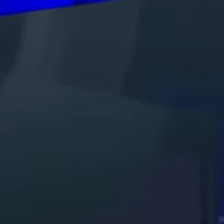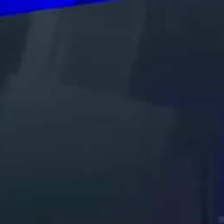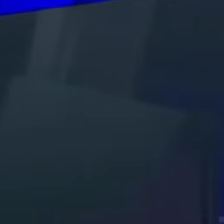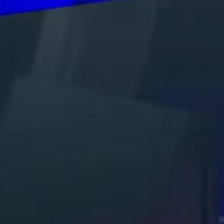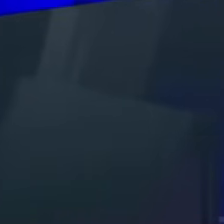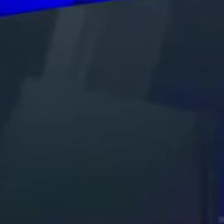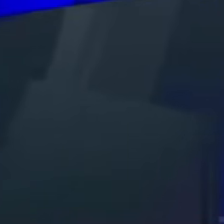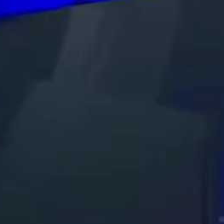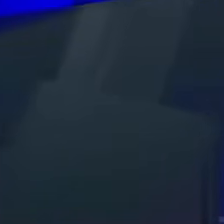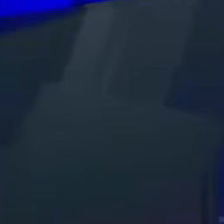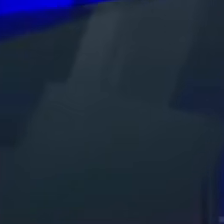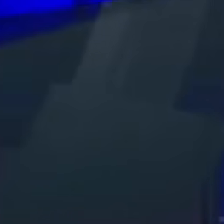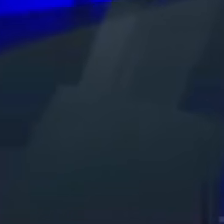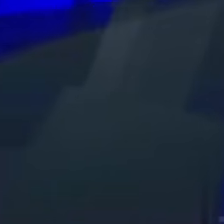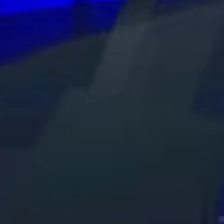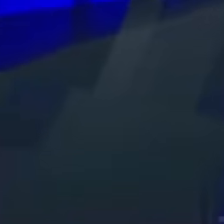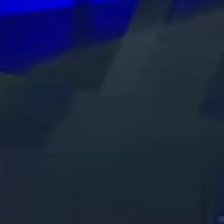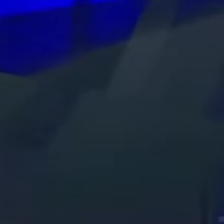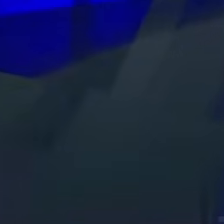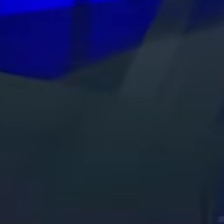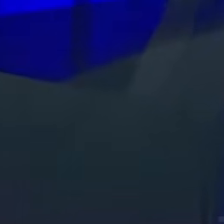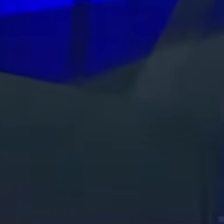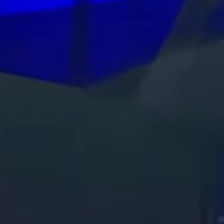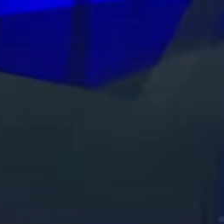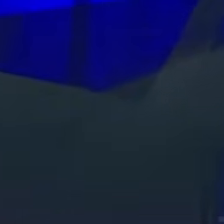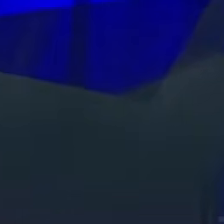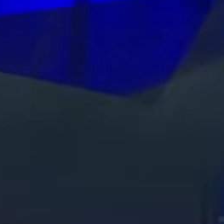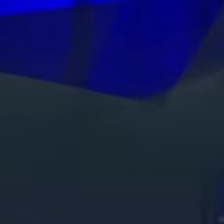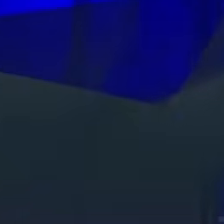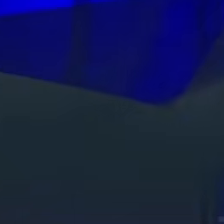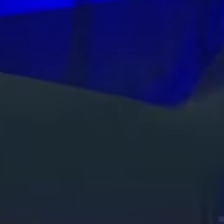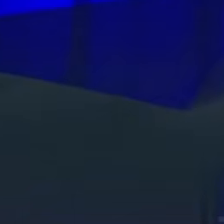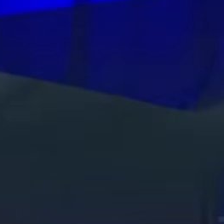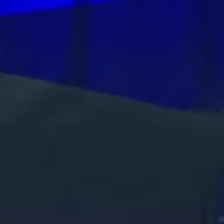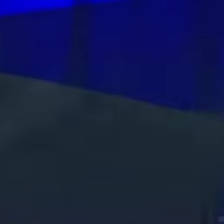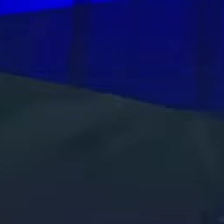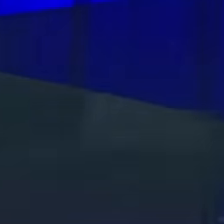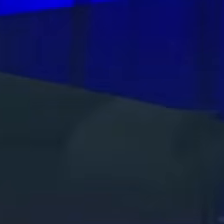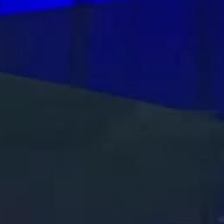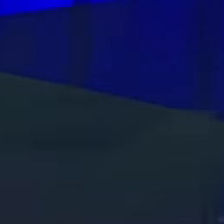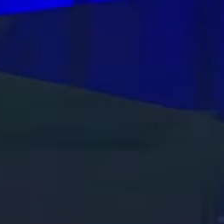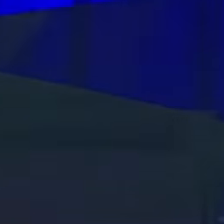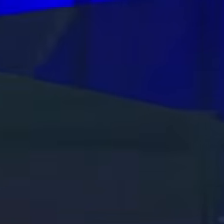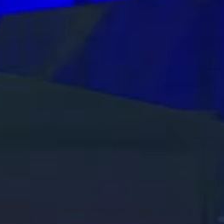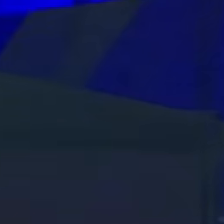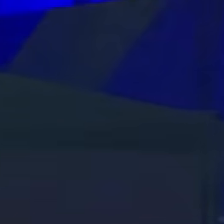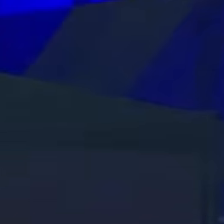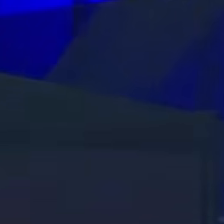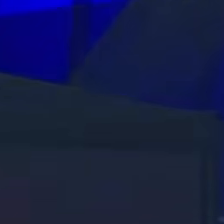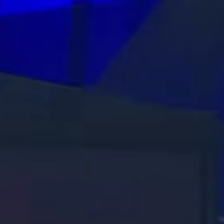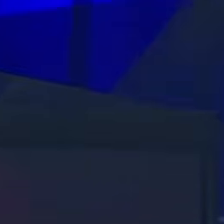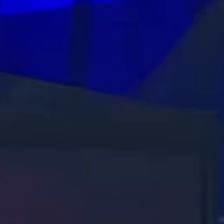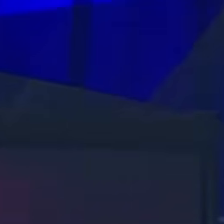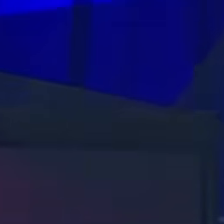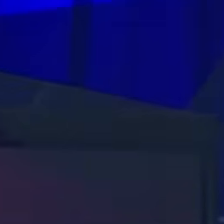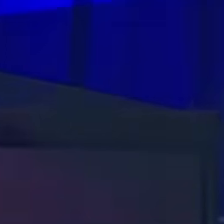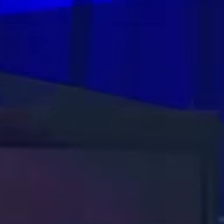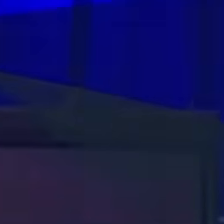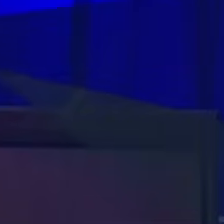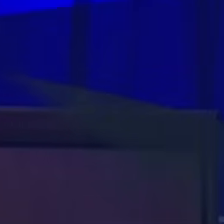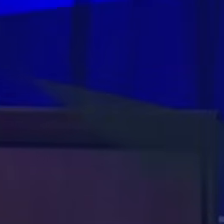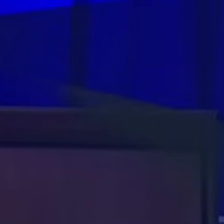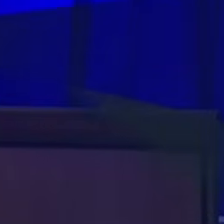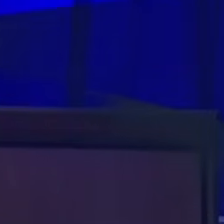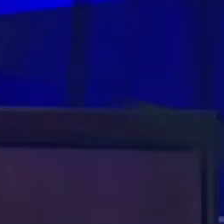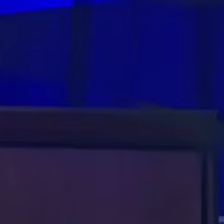Permit me to reintroduce you to this group of disillusioned, disheartened,